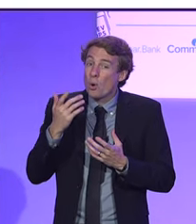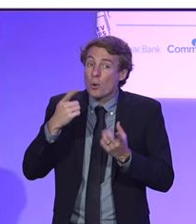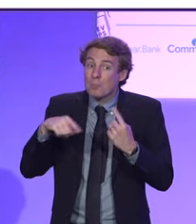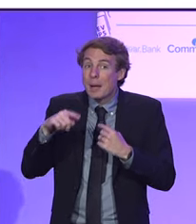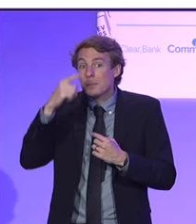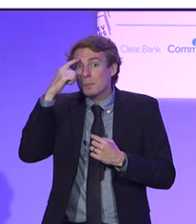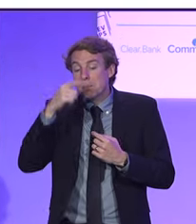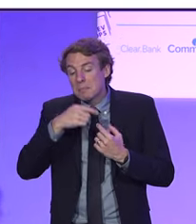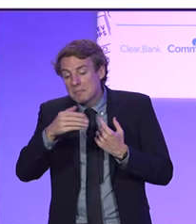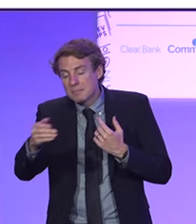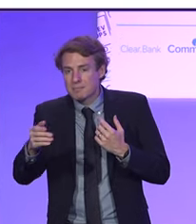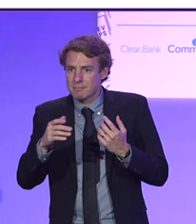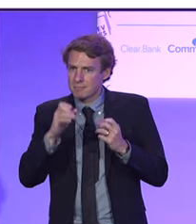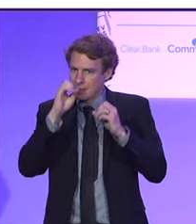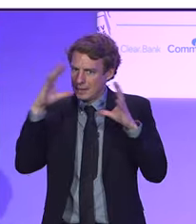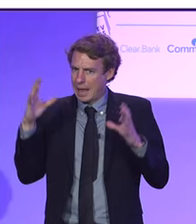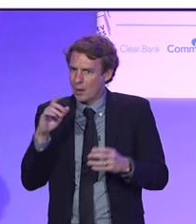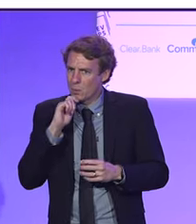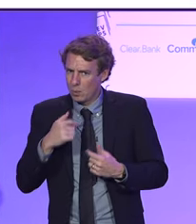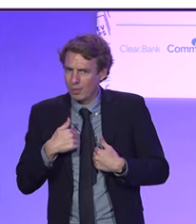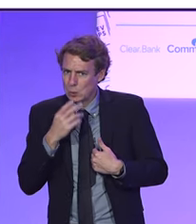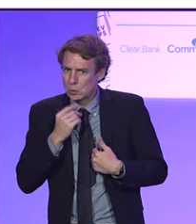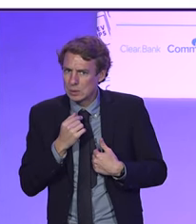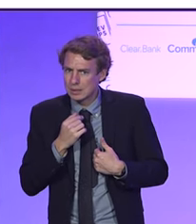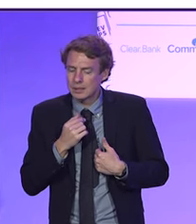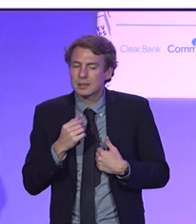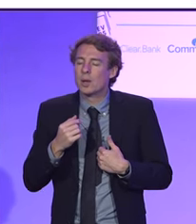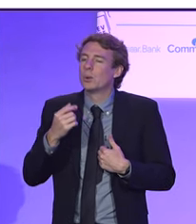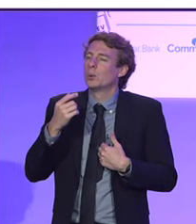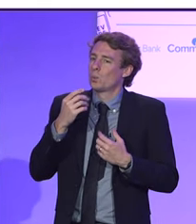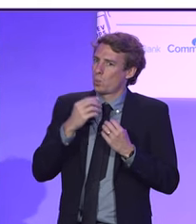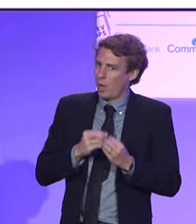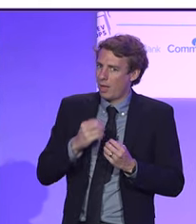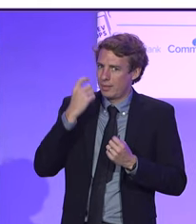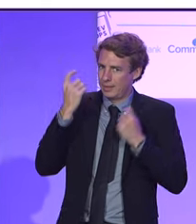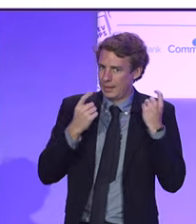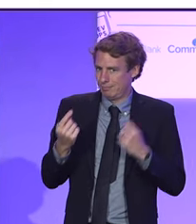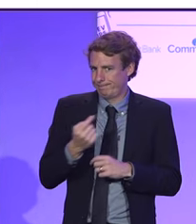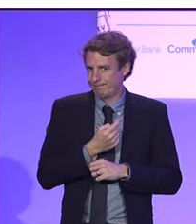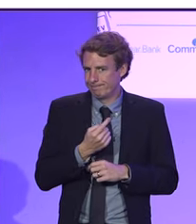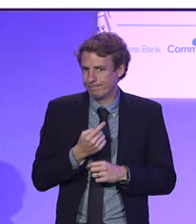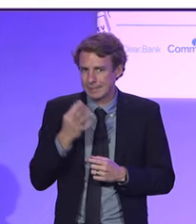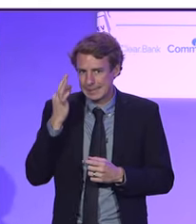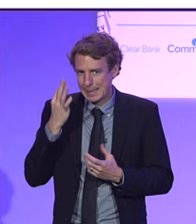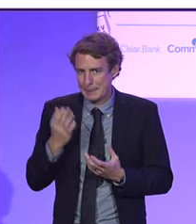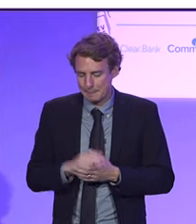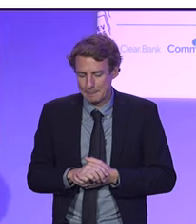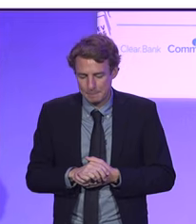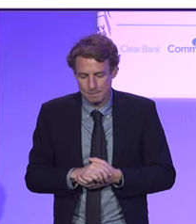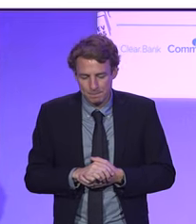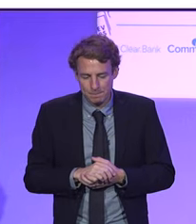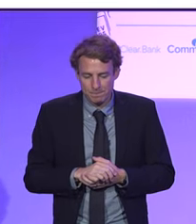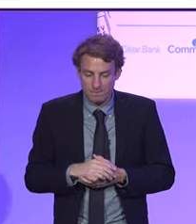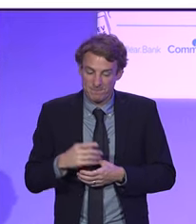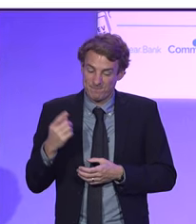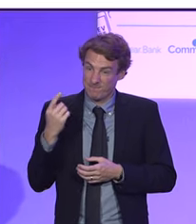some of the things that I urge you to consider and take into account. So tip number